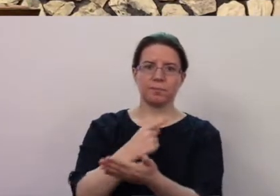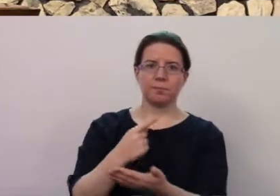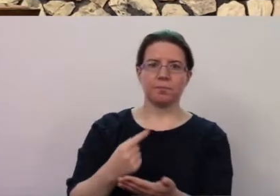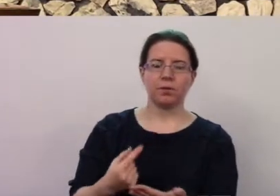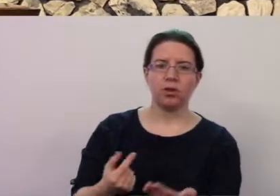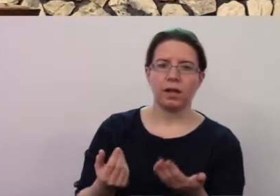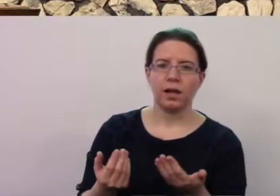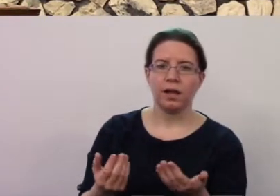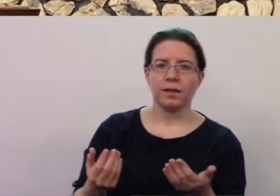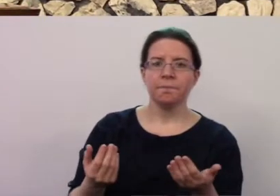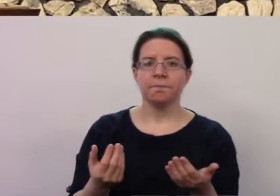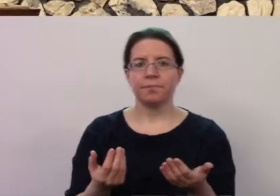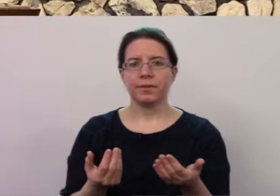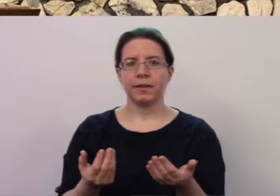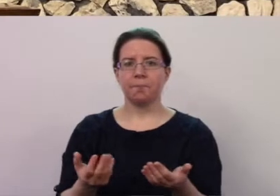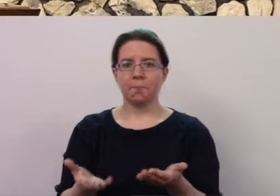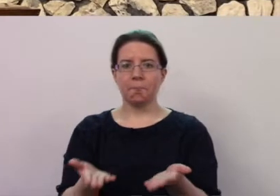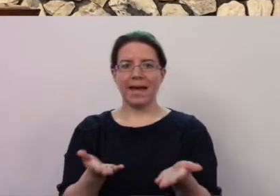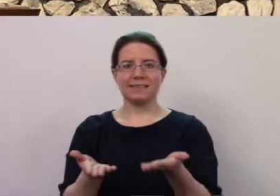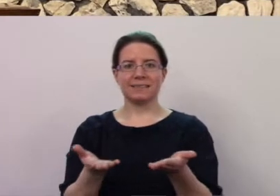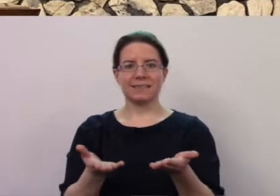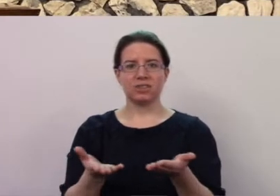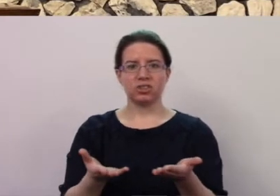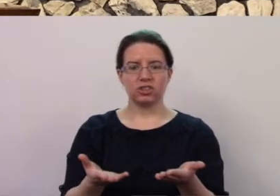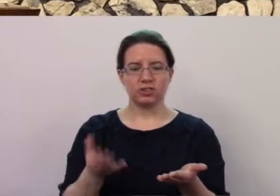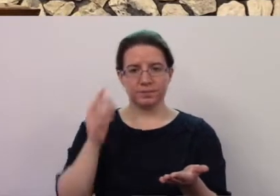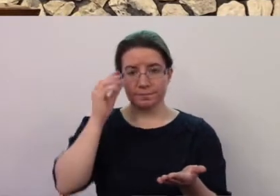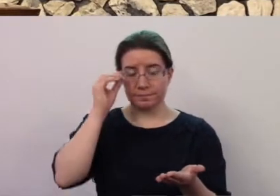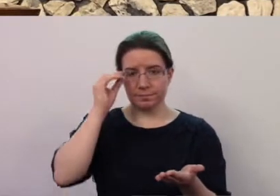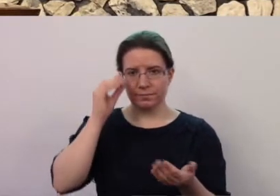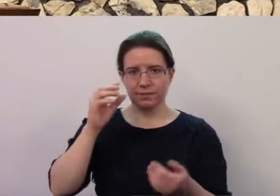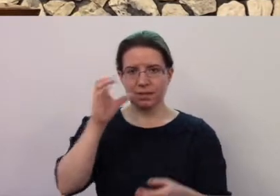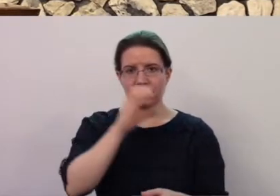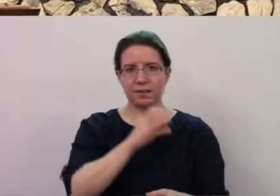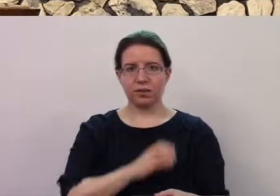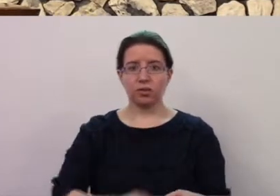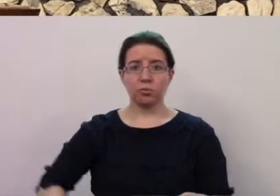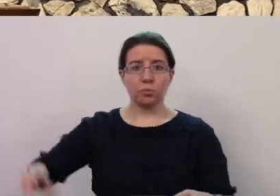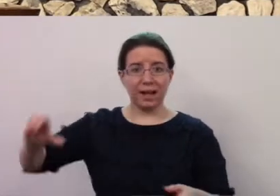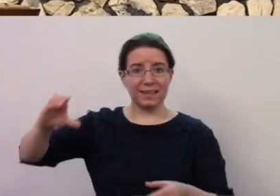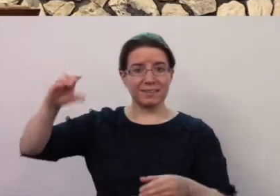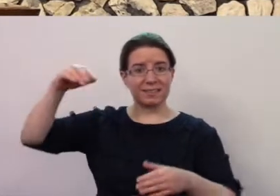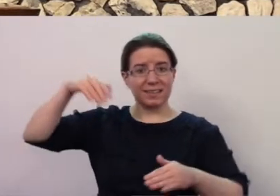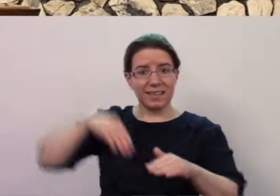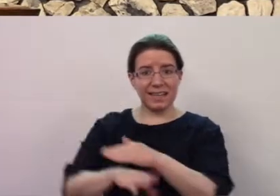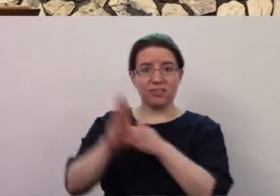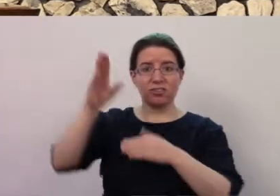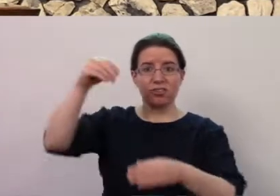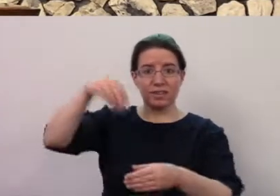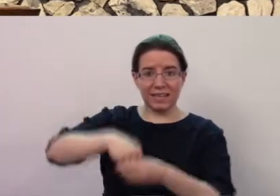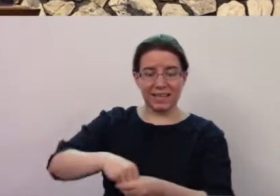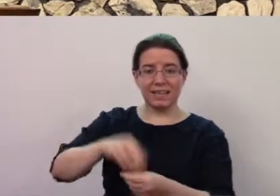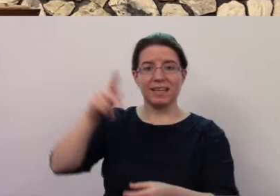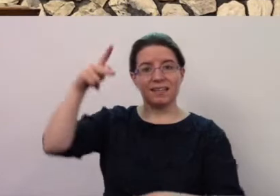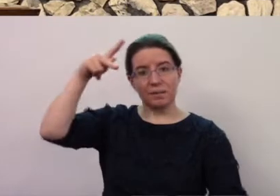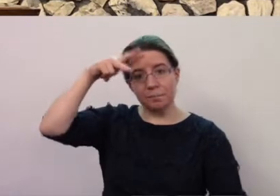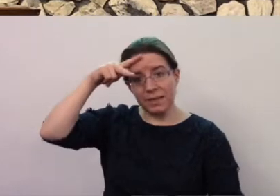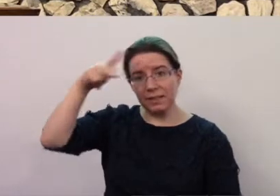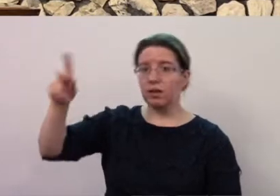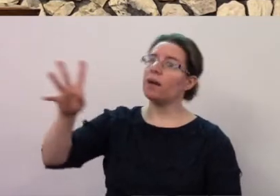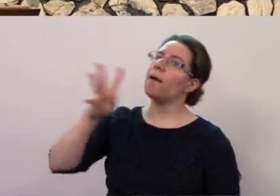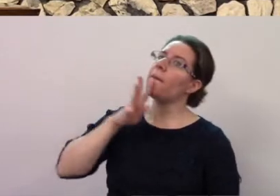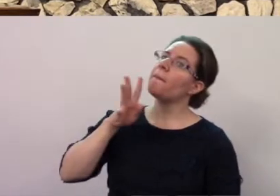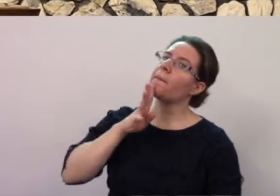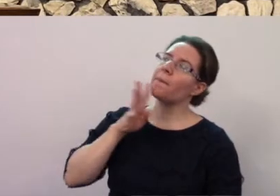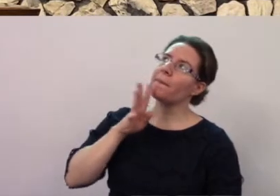he preached the first gospel message. After he received the gift of the Holy Ghost, he was empowered from on high, right, from God. It was literally Christ coming into